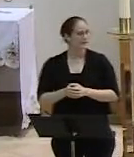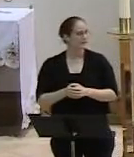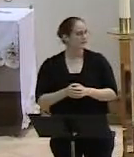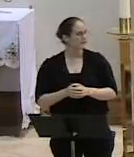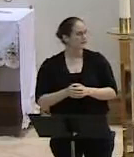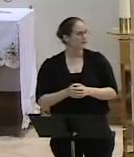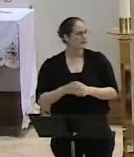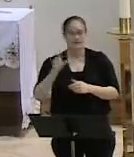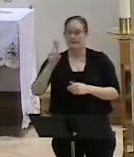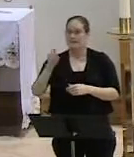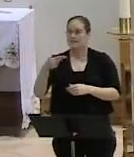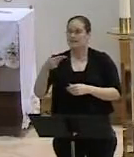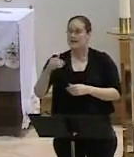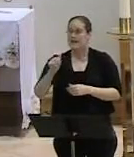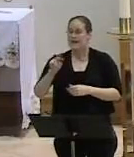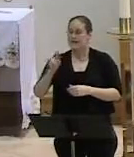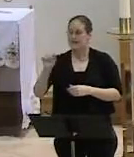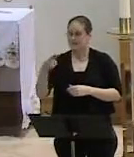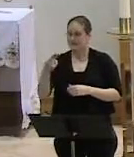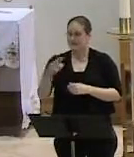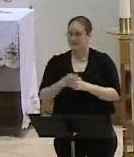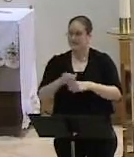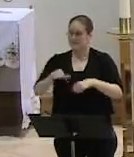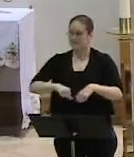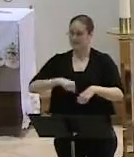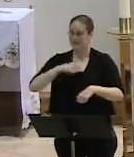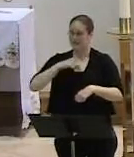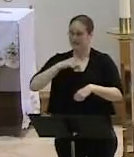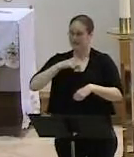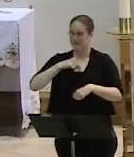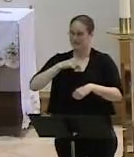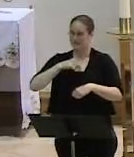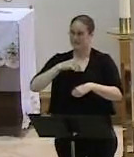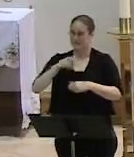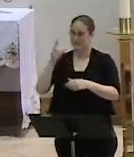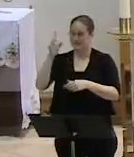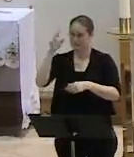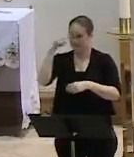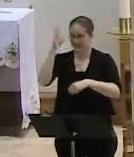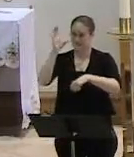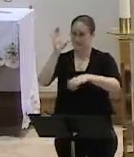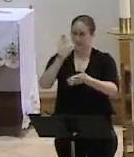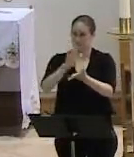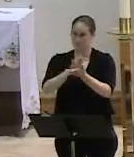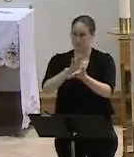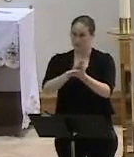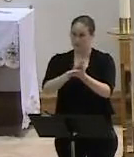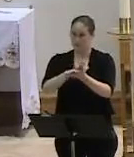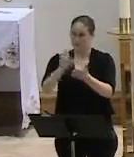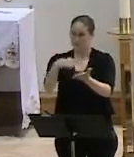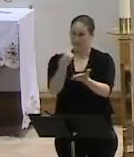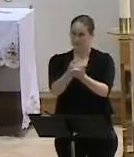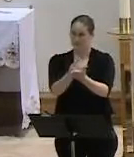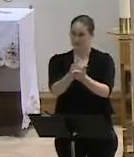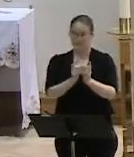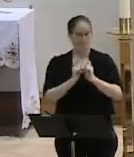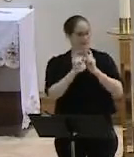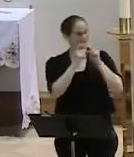Hannah is a proud alumnus of St. Joseph's Catholic School, and so I'd like to read the